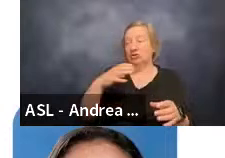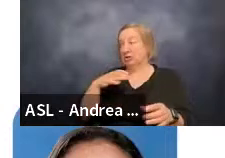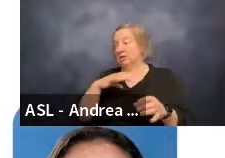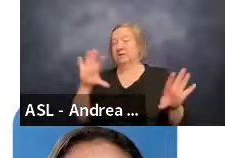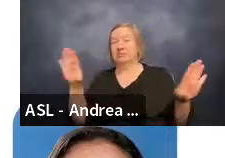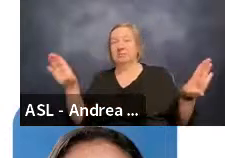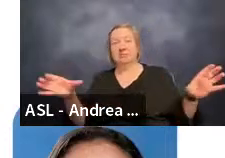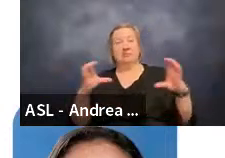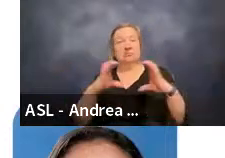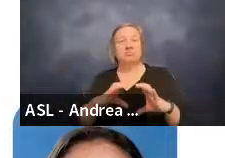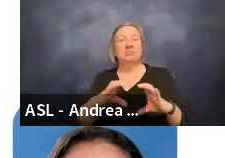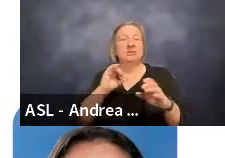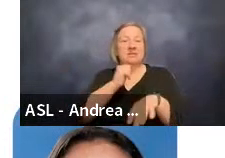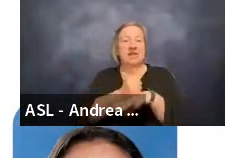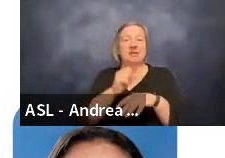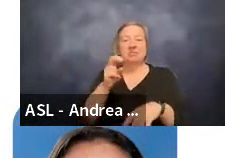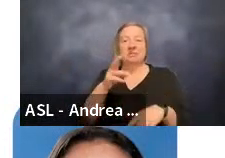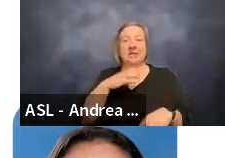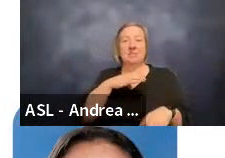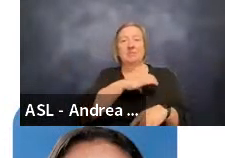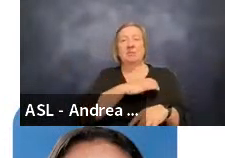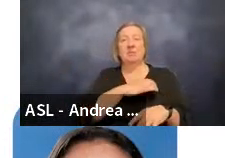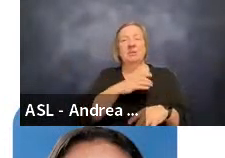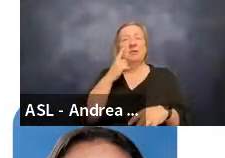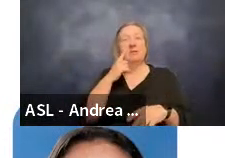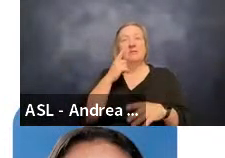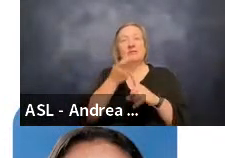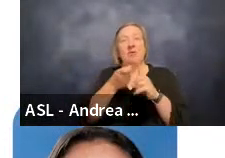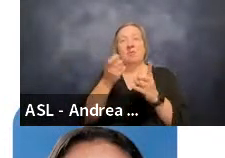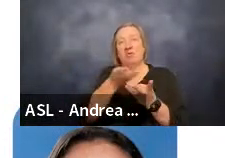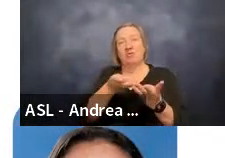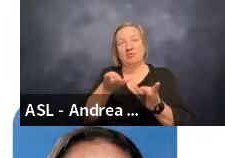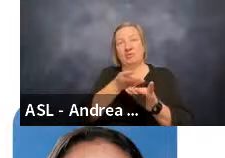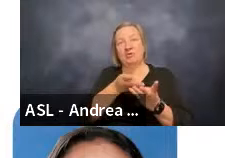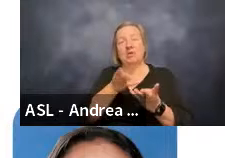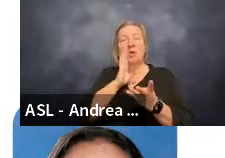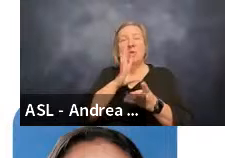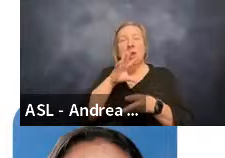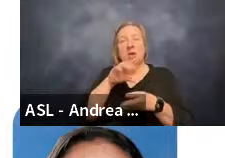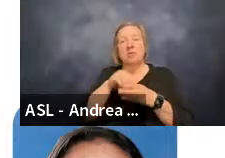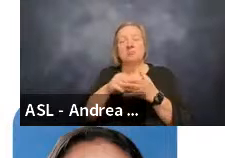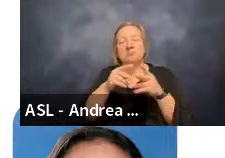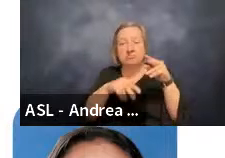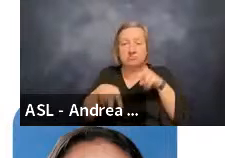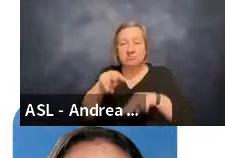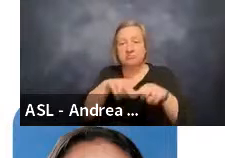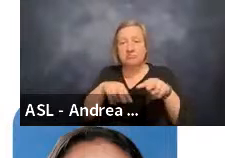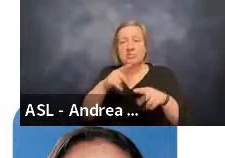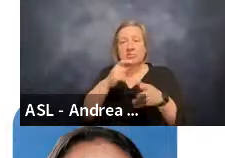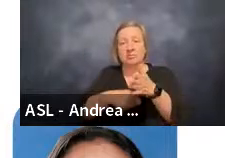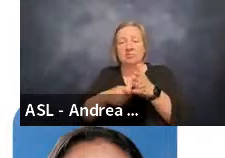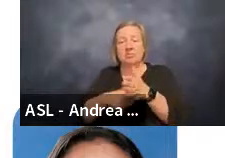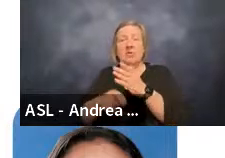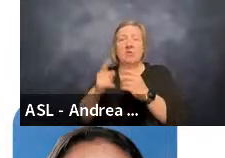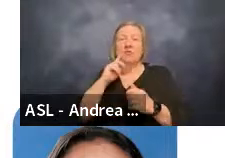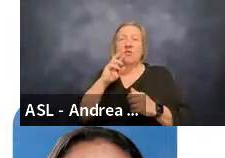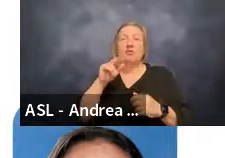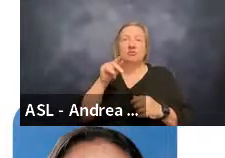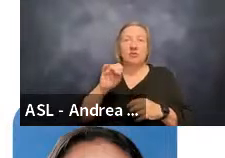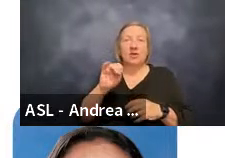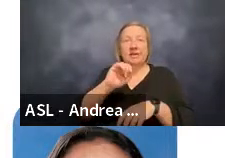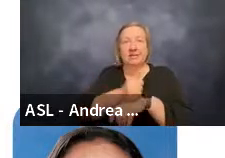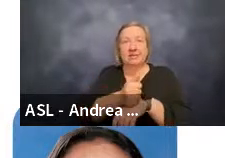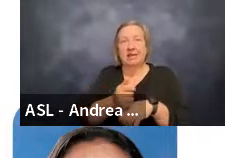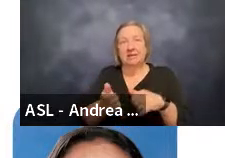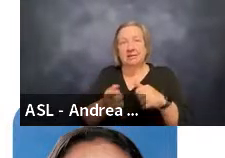members who will recommend toll rates and policies to their respective full commissions for the rate setting initially,